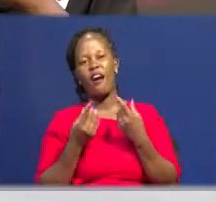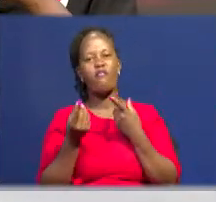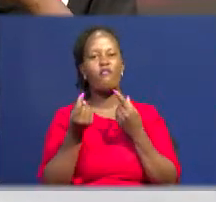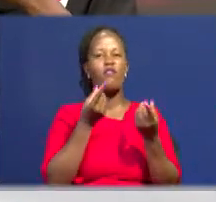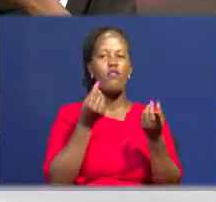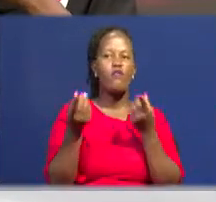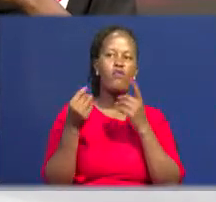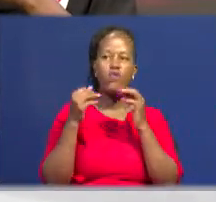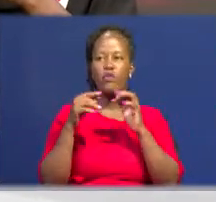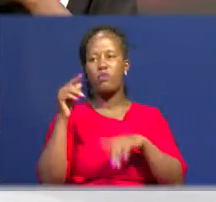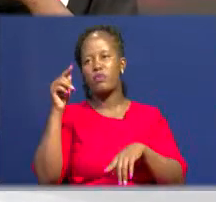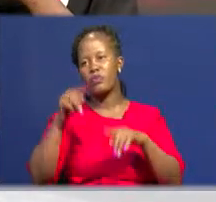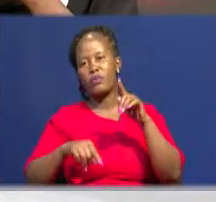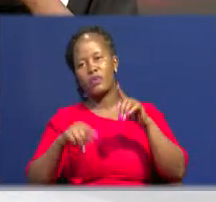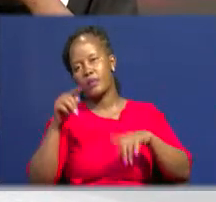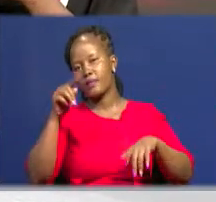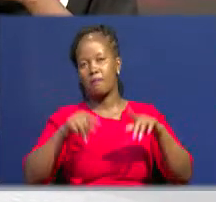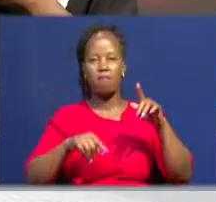variations,